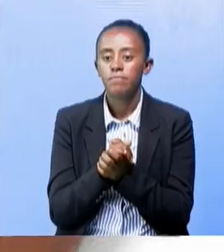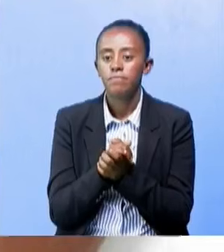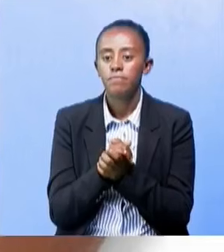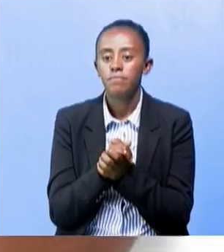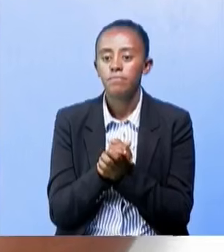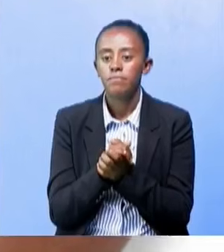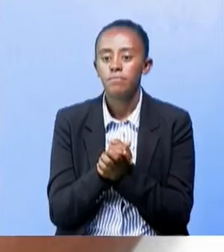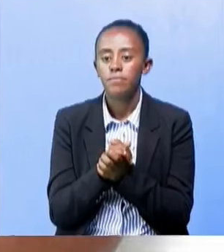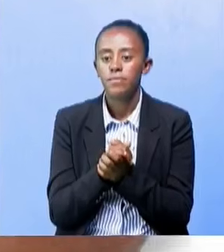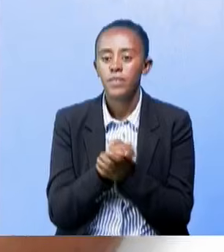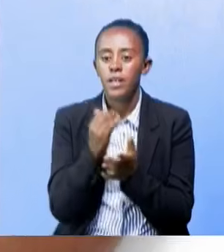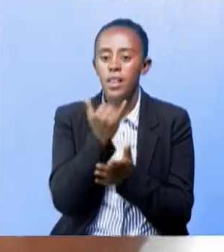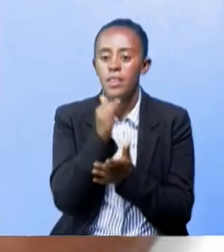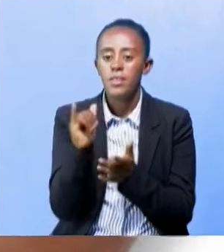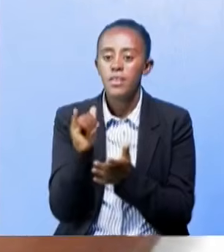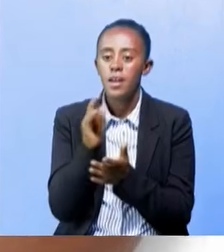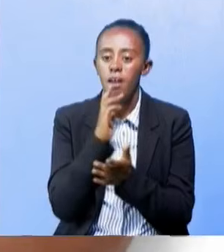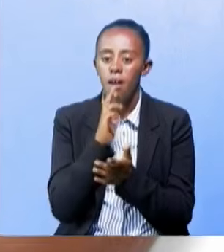they are